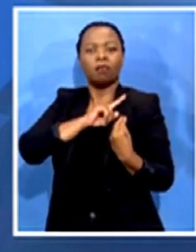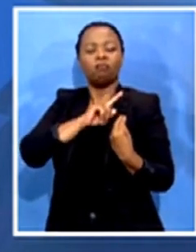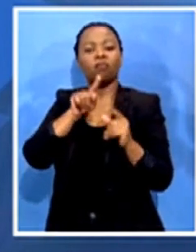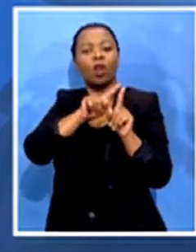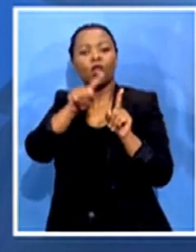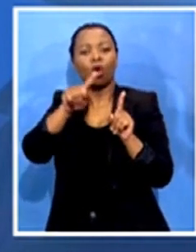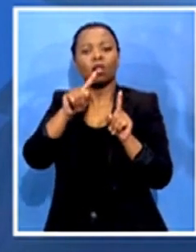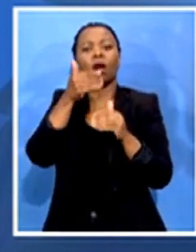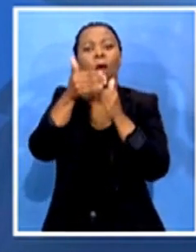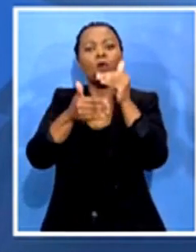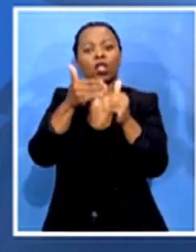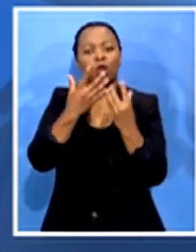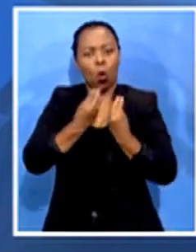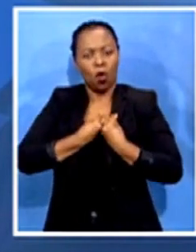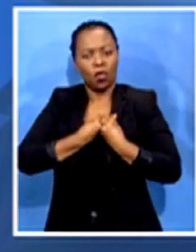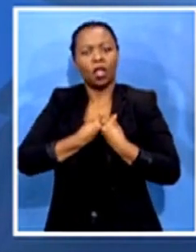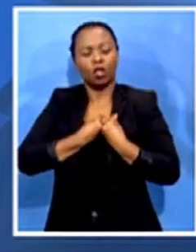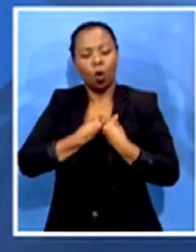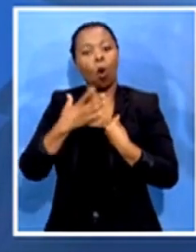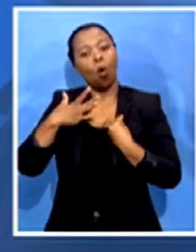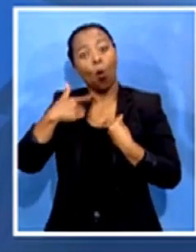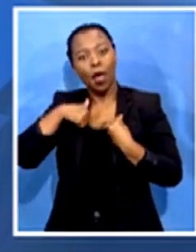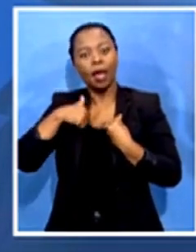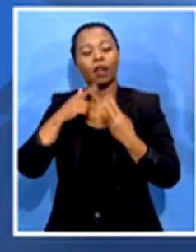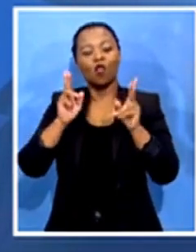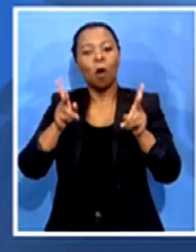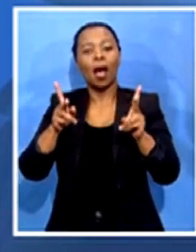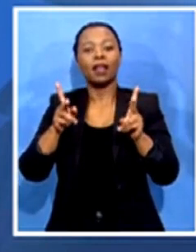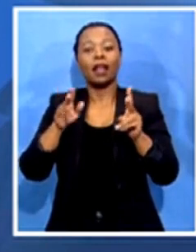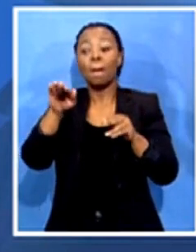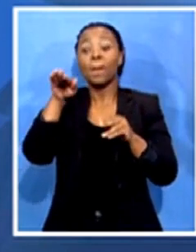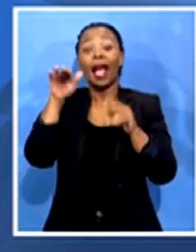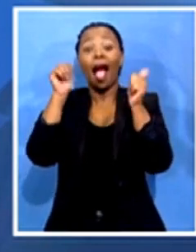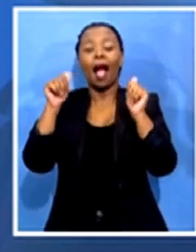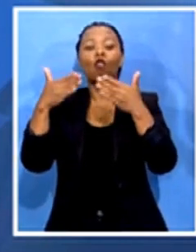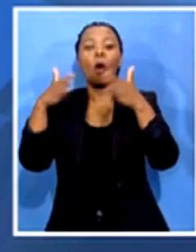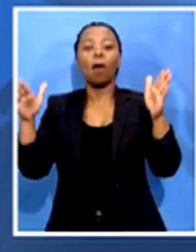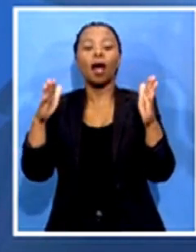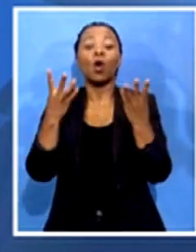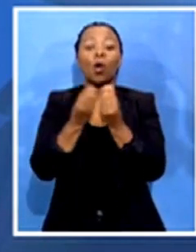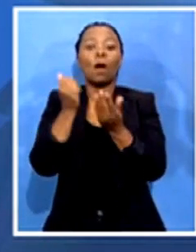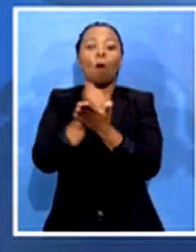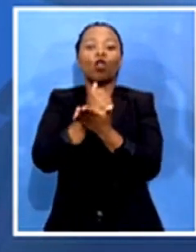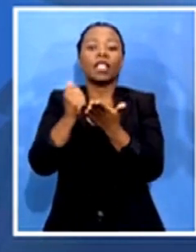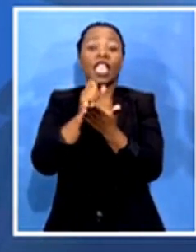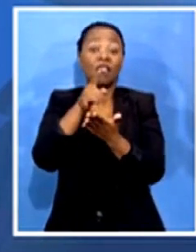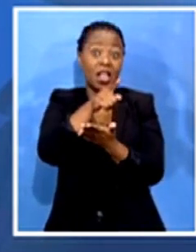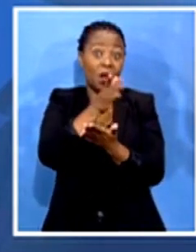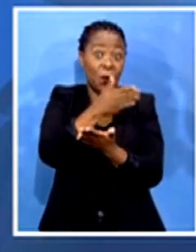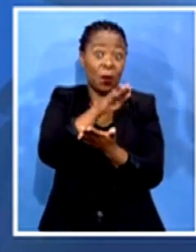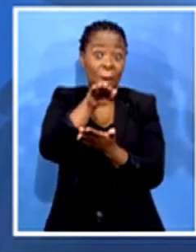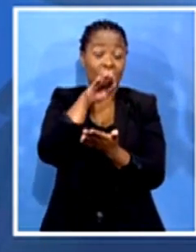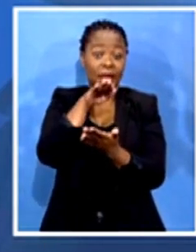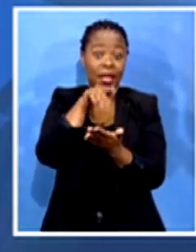would normally open a bank account with the post office if they don't have a bank account, or they would on their own go and open a